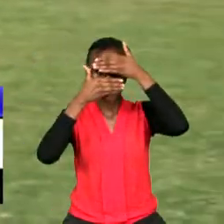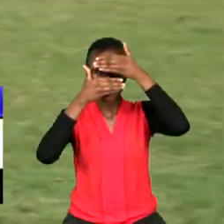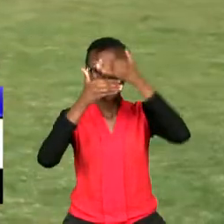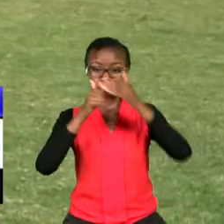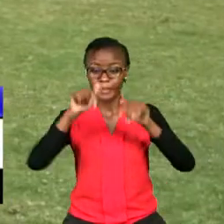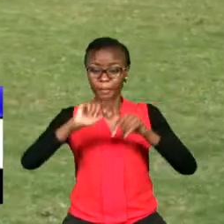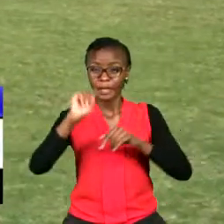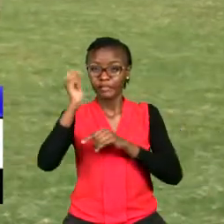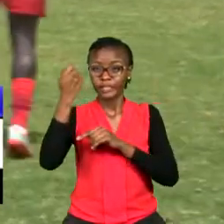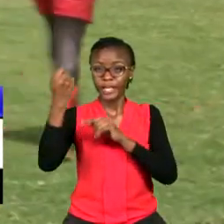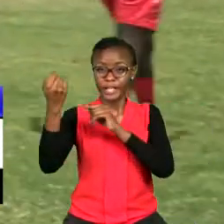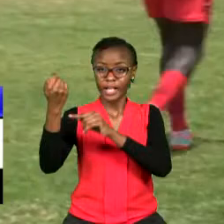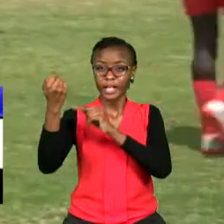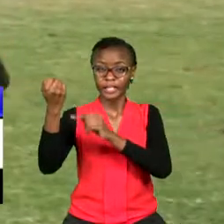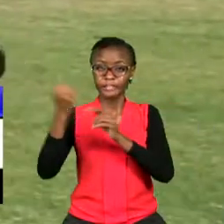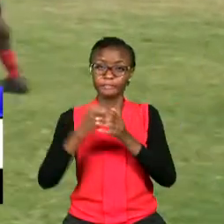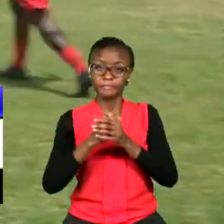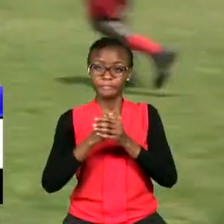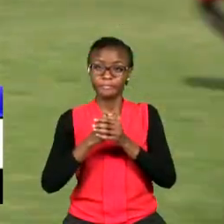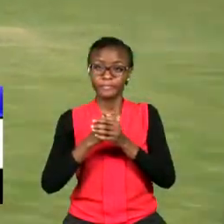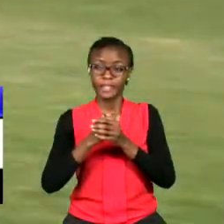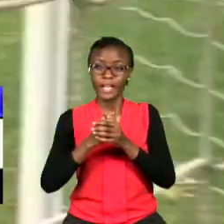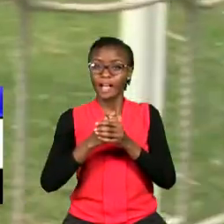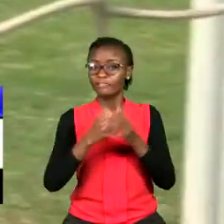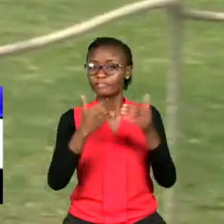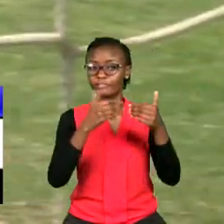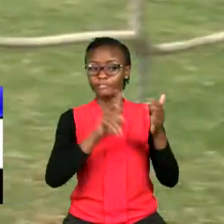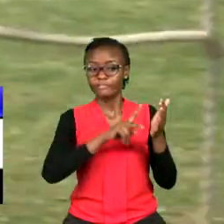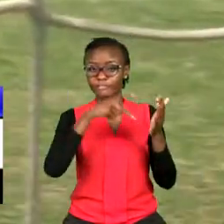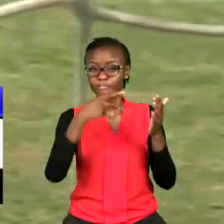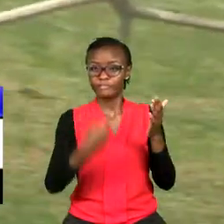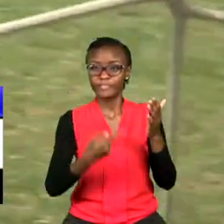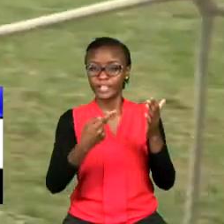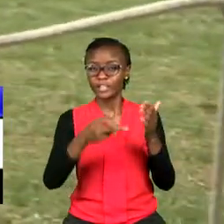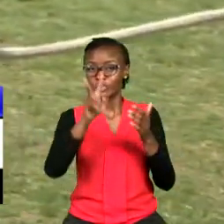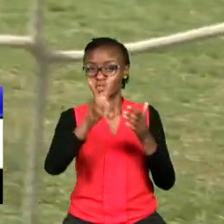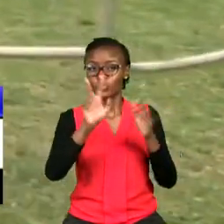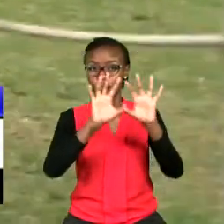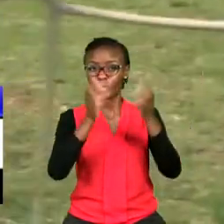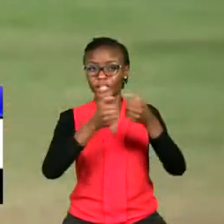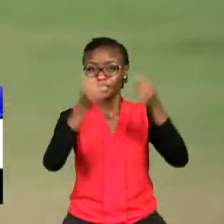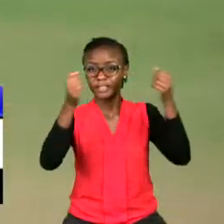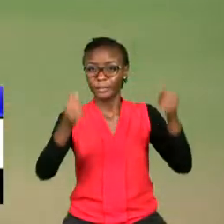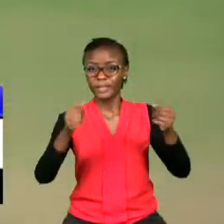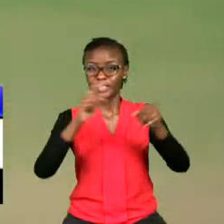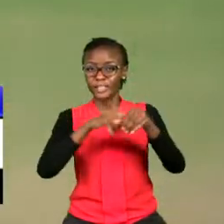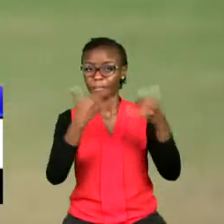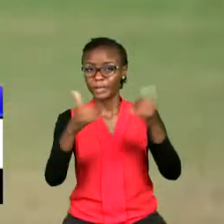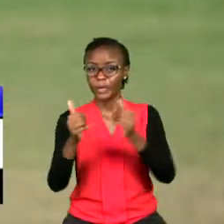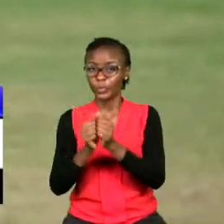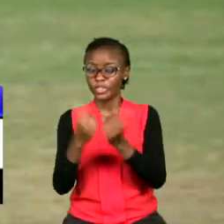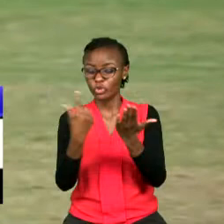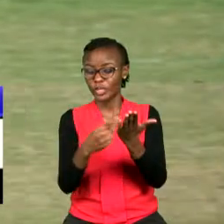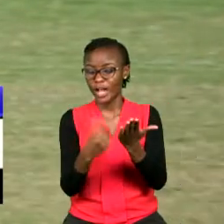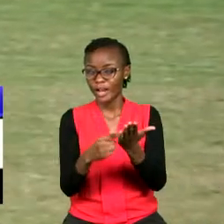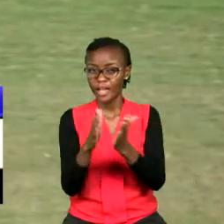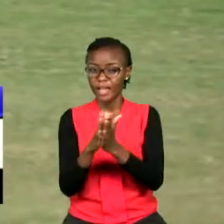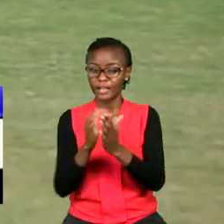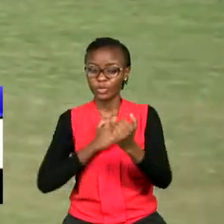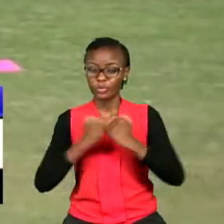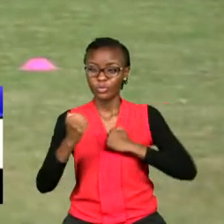Kenya has drawn its last 2 World Cup qualifier matches against Uganda and Rwanda. Reporting